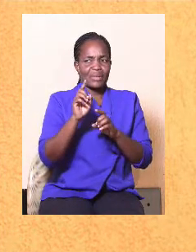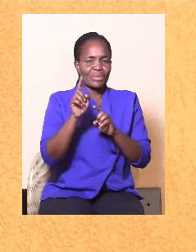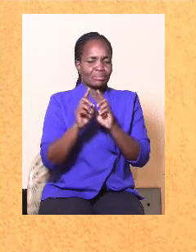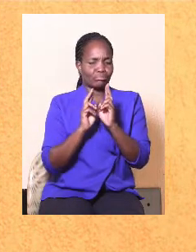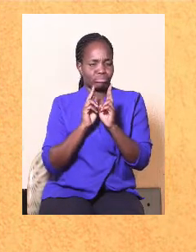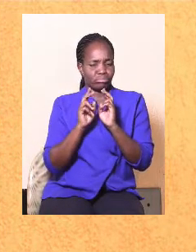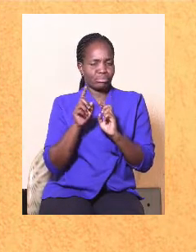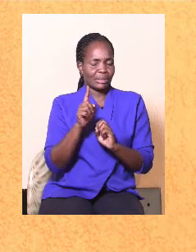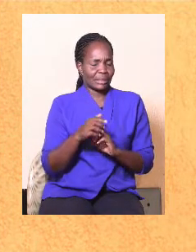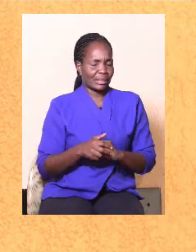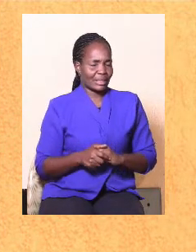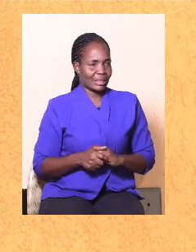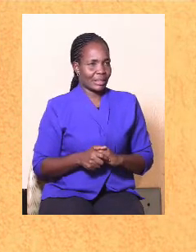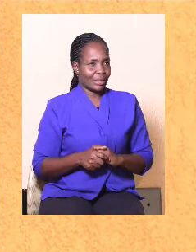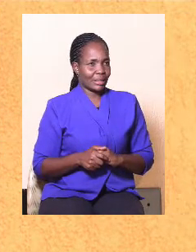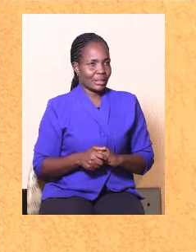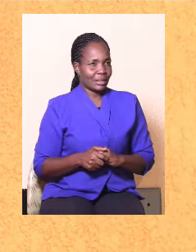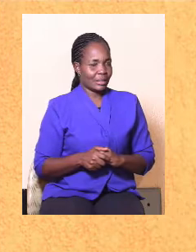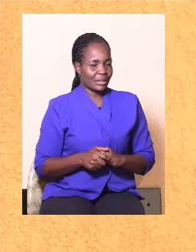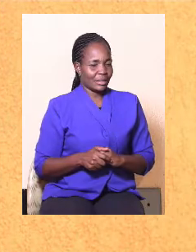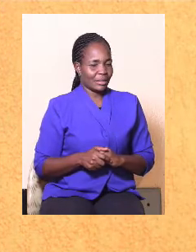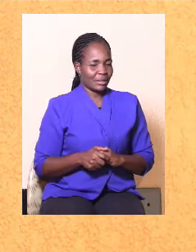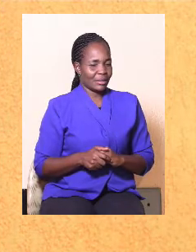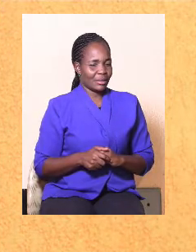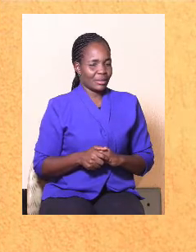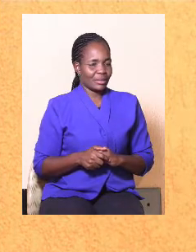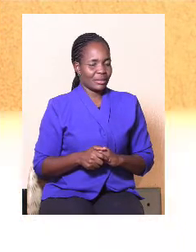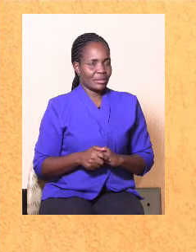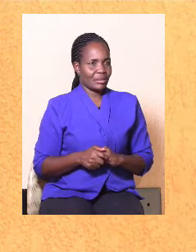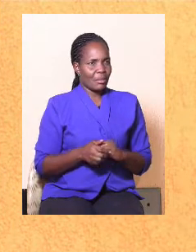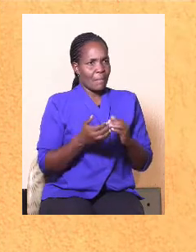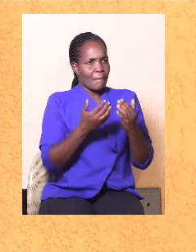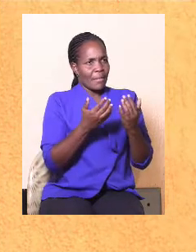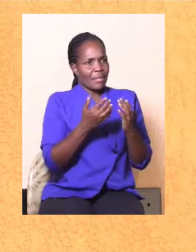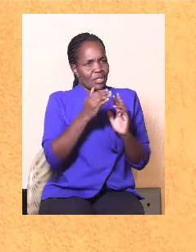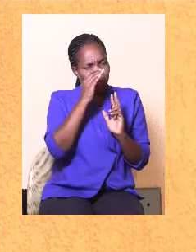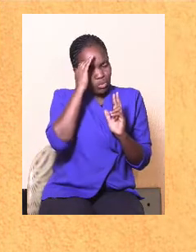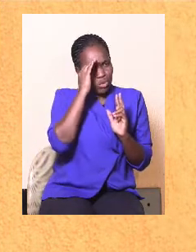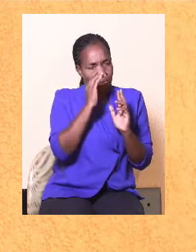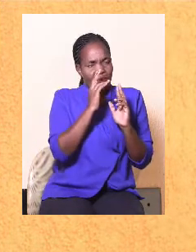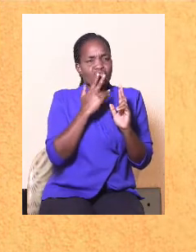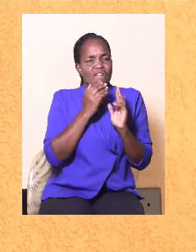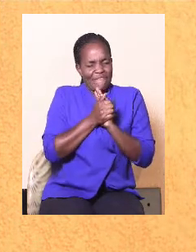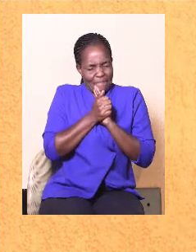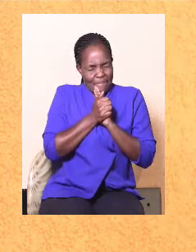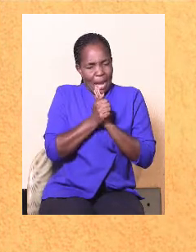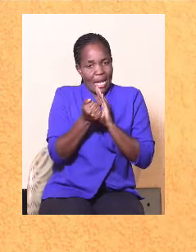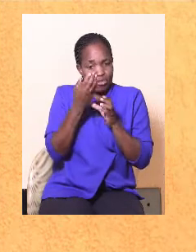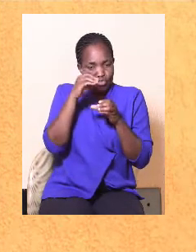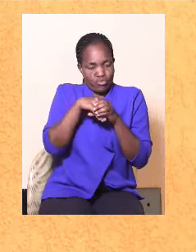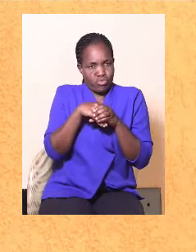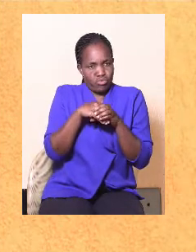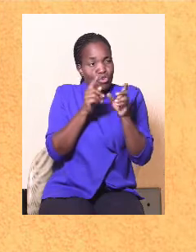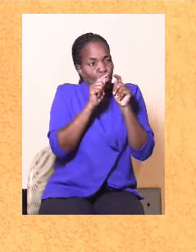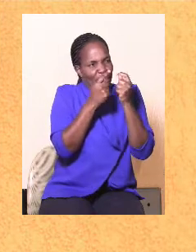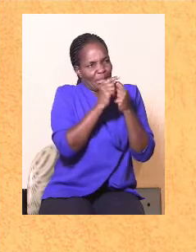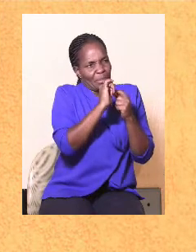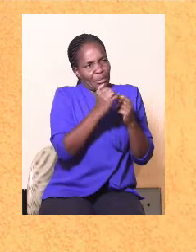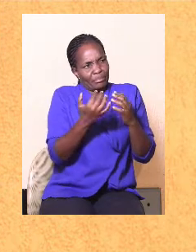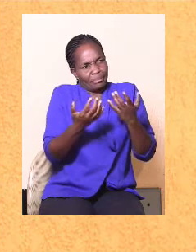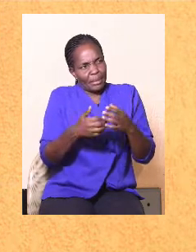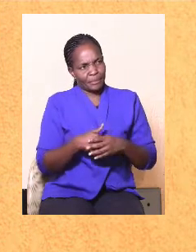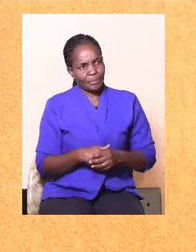so? Is there any intention to get their expertise involved in the long term? Furthermore, seeing